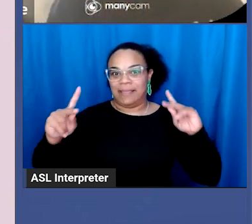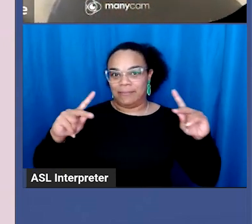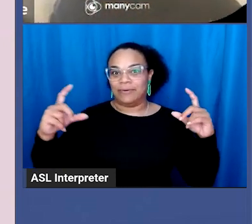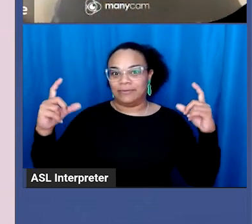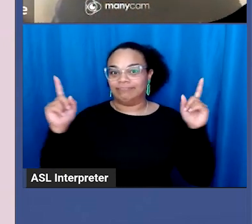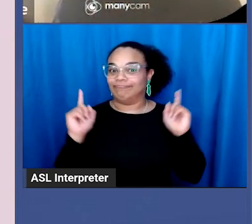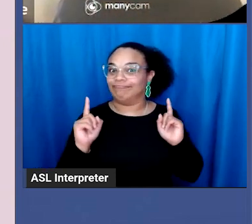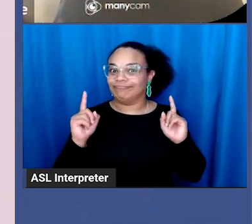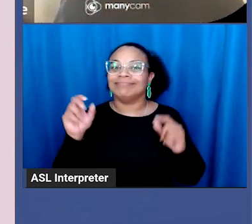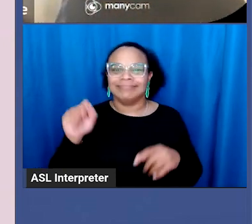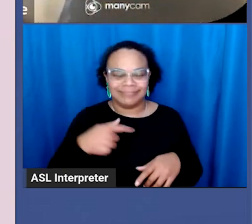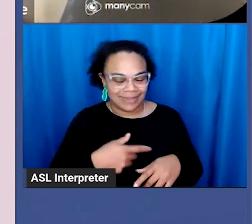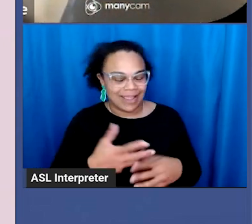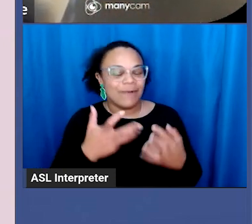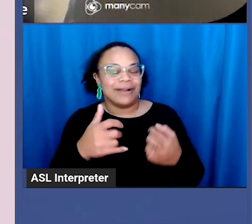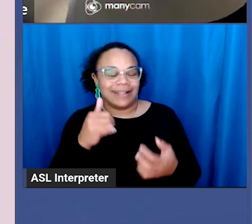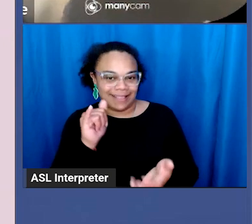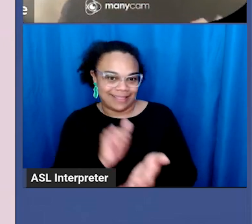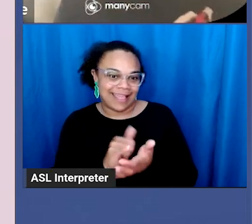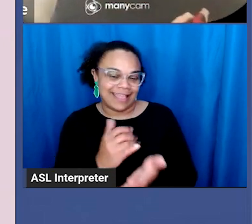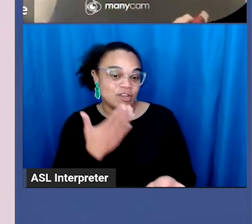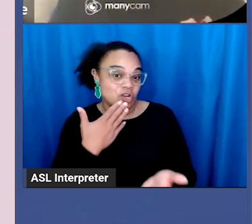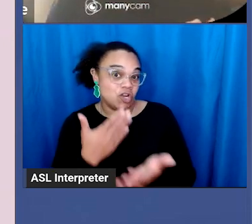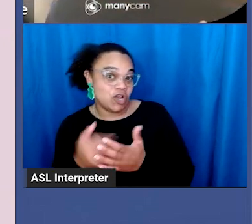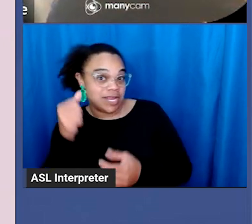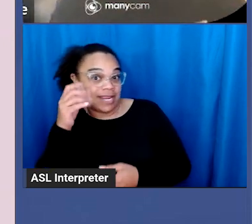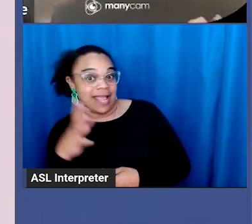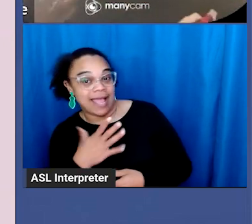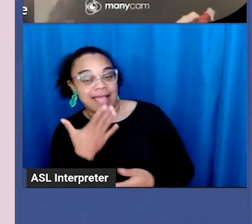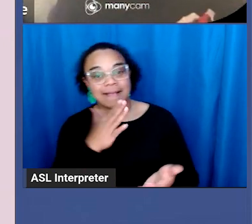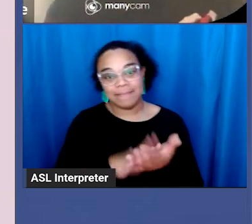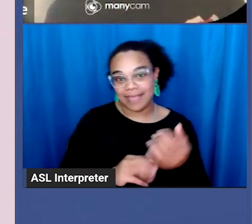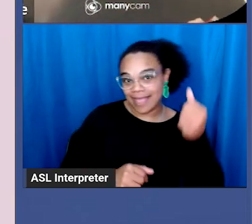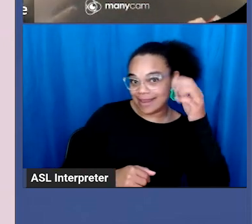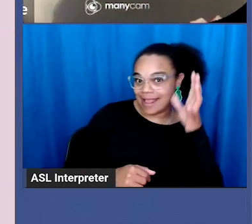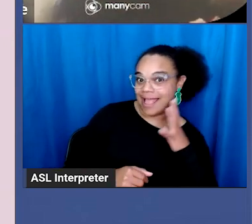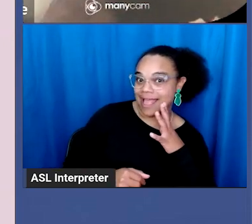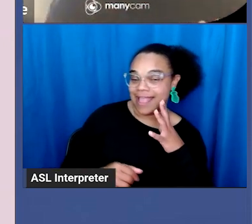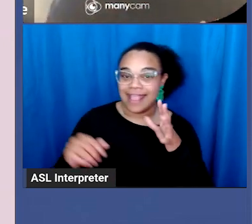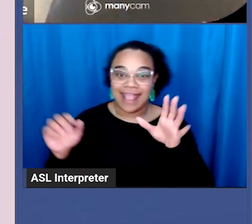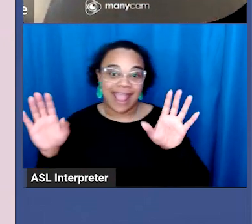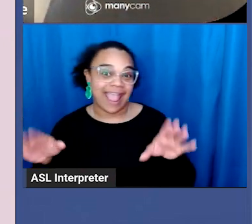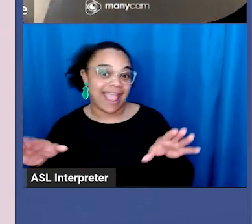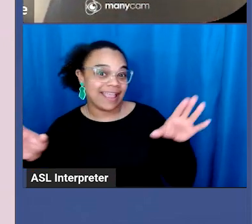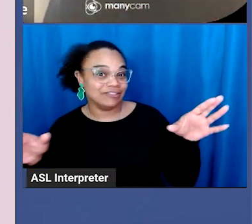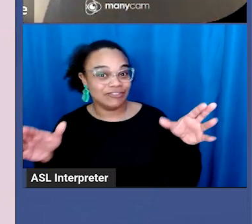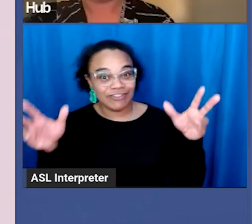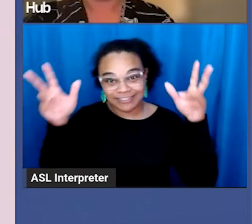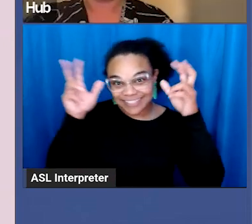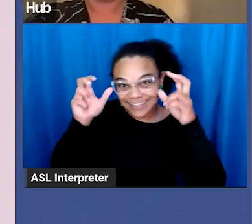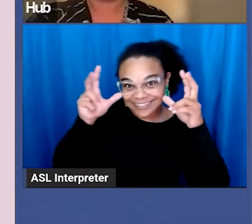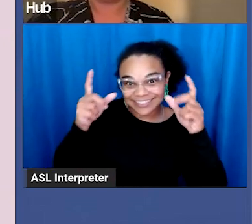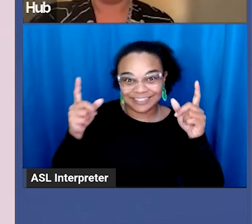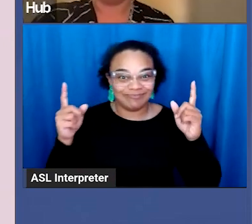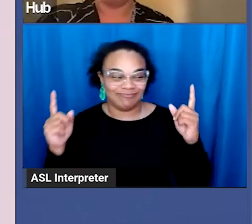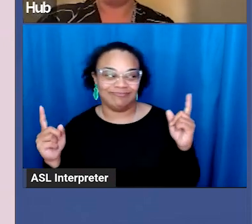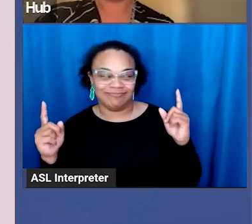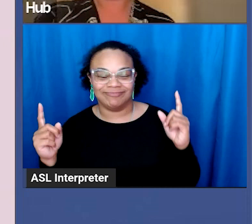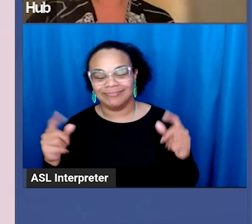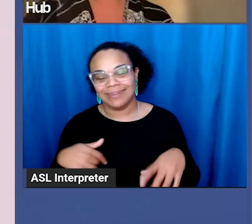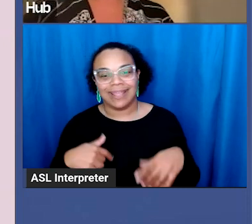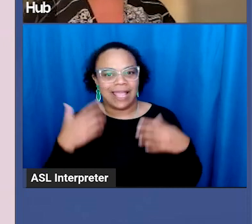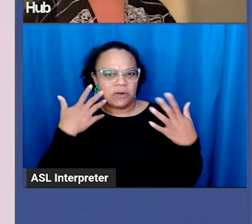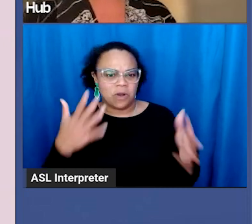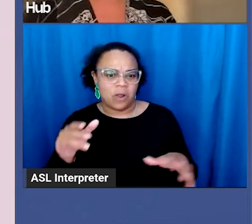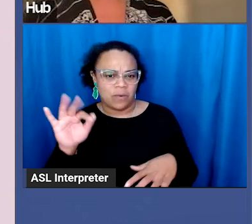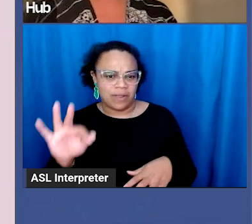I wanted that kind of good guy, bad guy, like angel, devil Angel sort of thing. Devil. And Yeah, I that's don't great. know